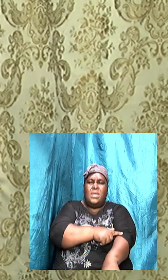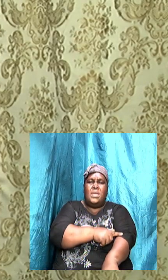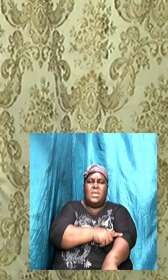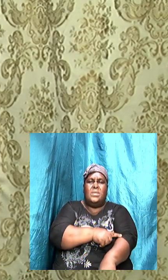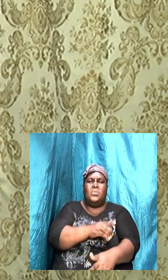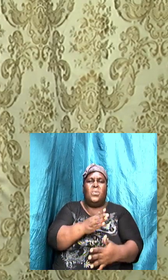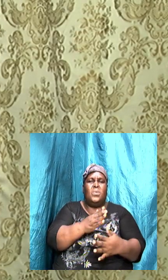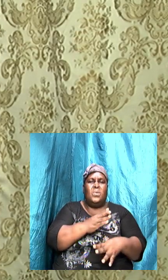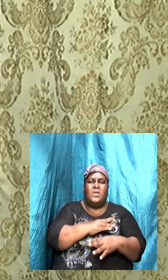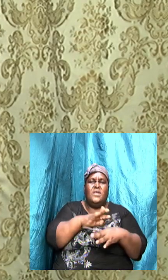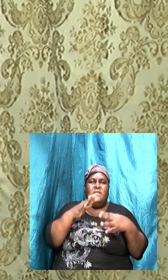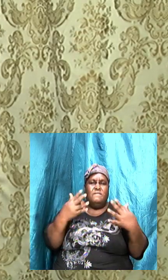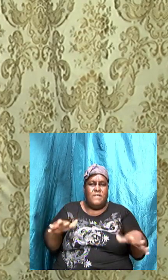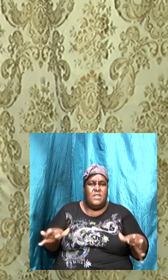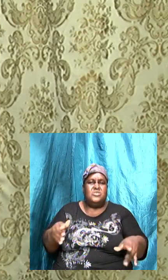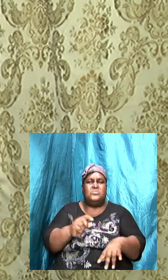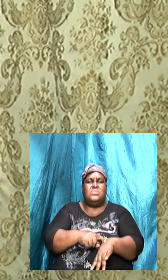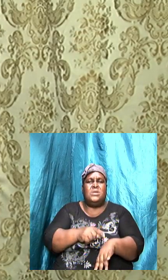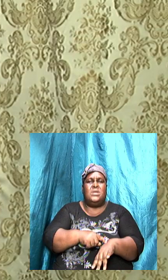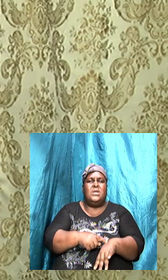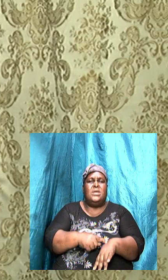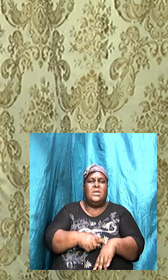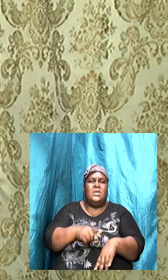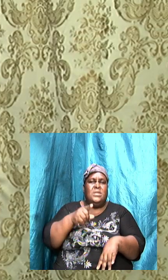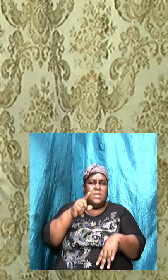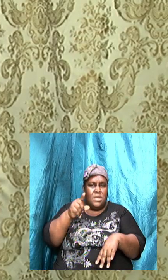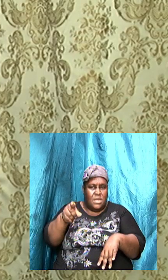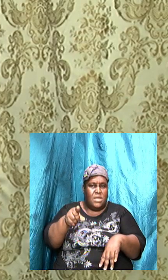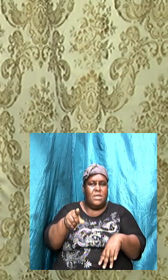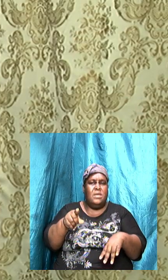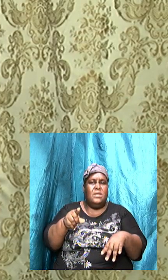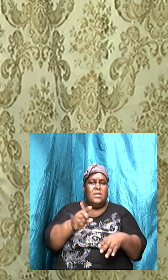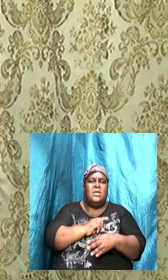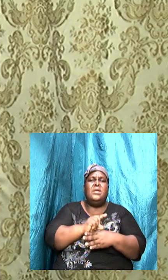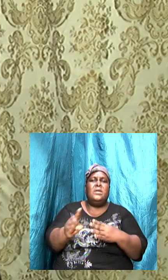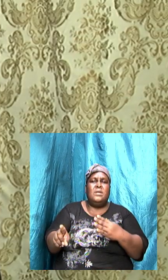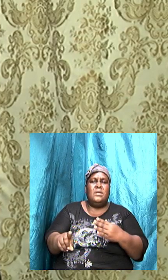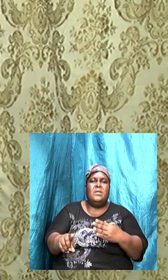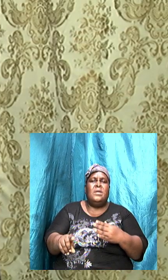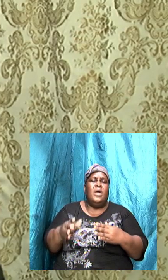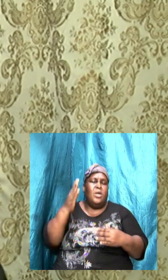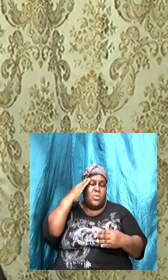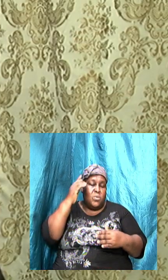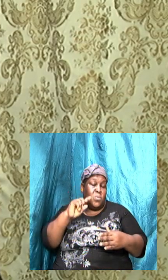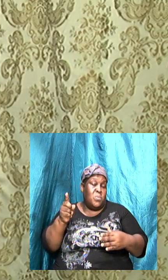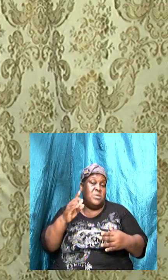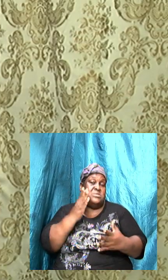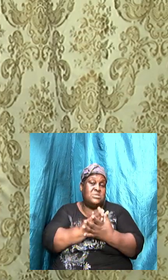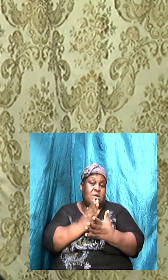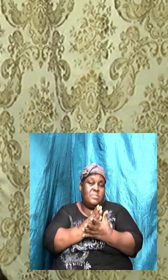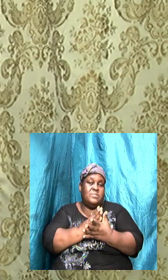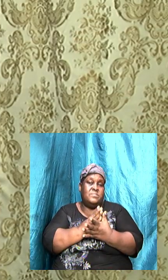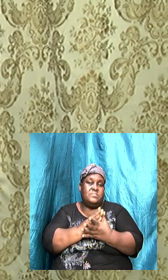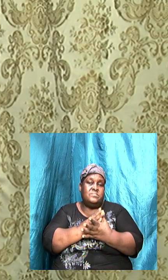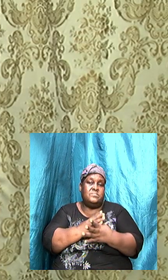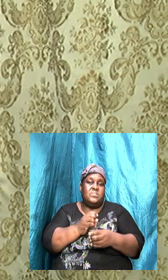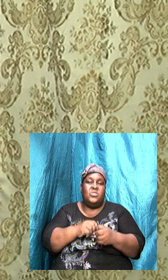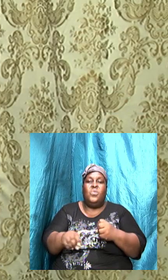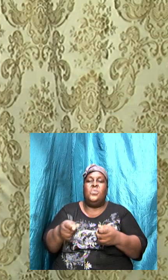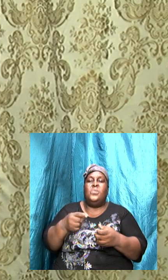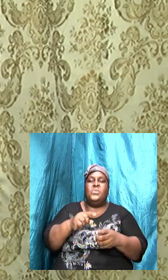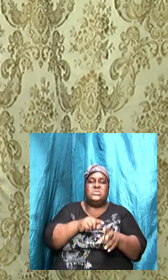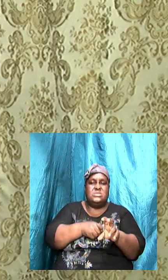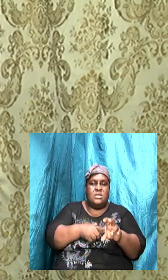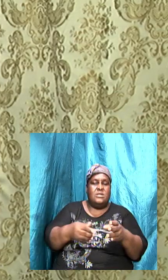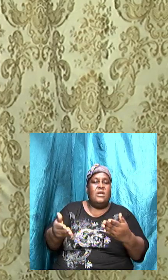cut me, and he did that, and that was fine. But I know where we stopped, and so we will pick up from there.